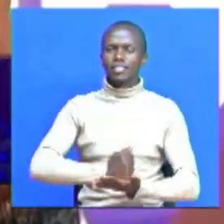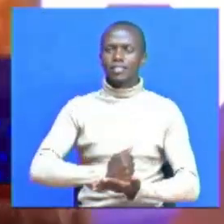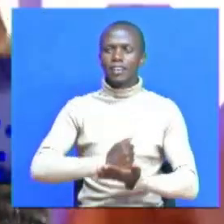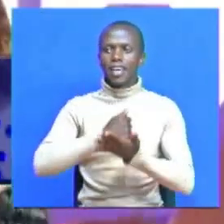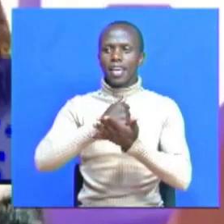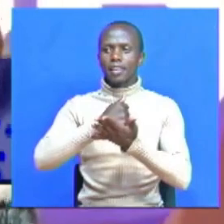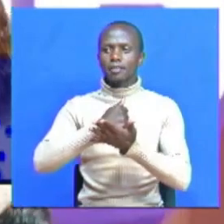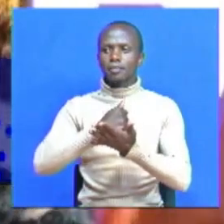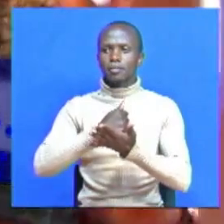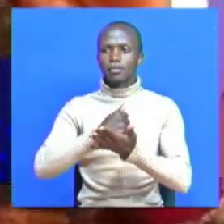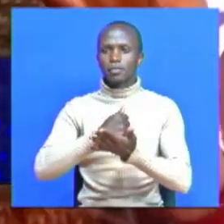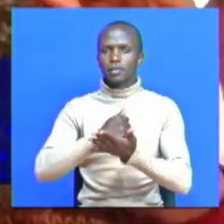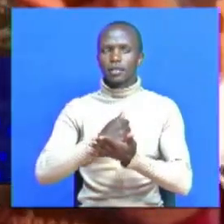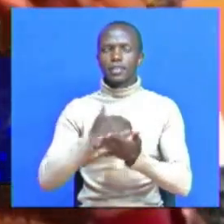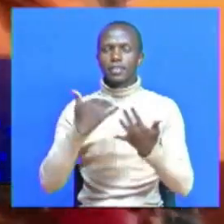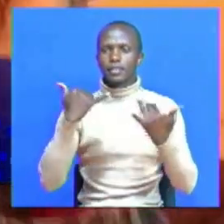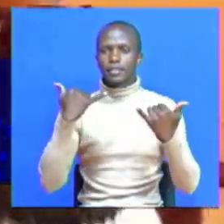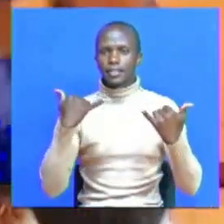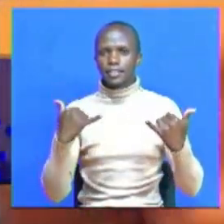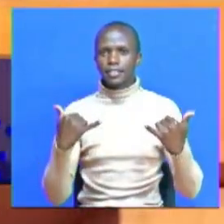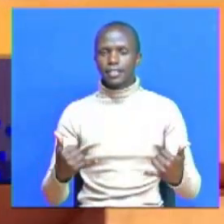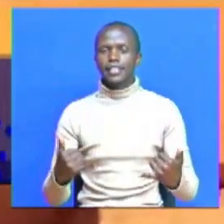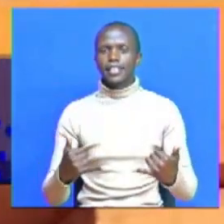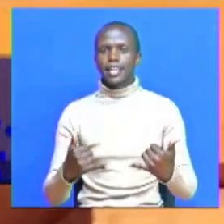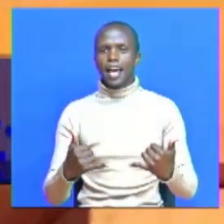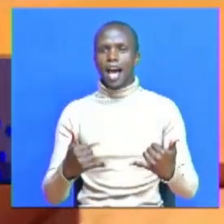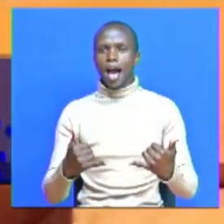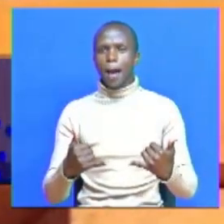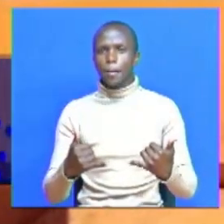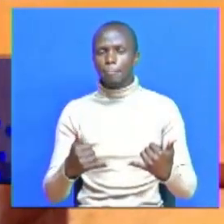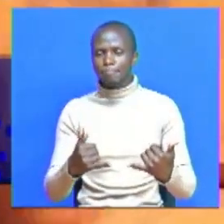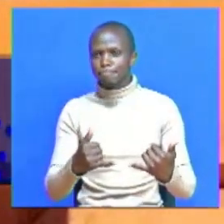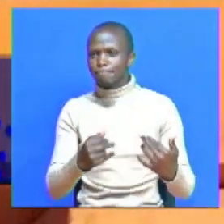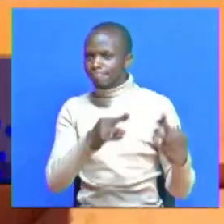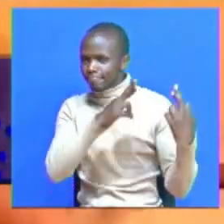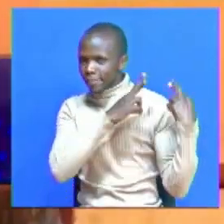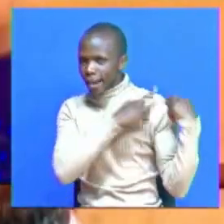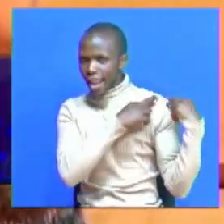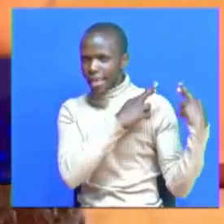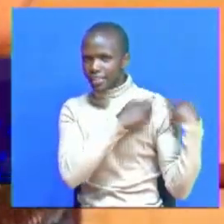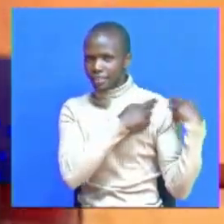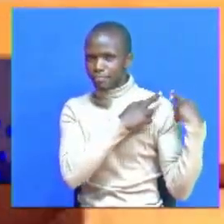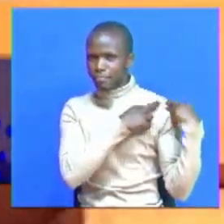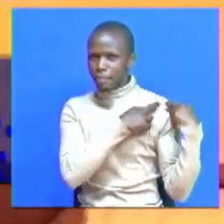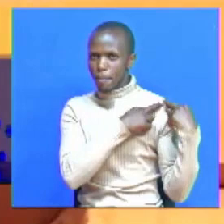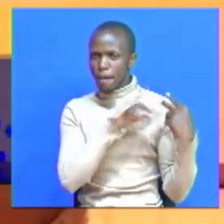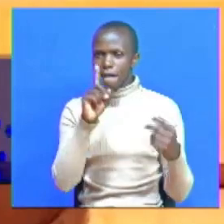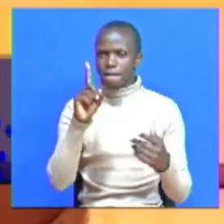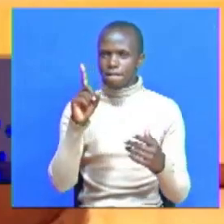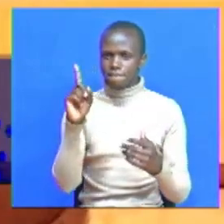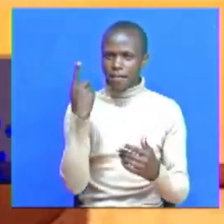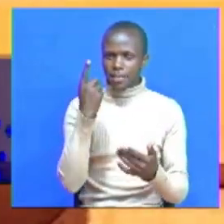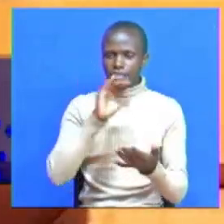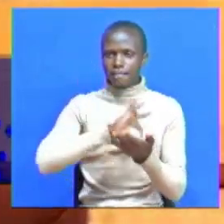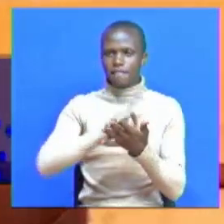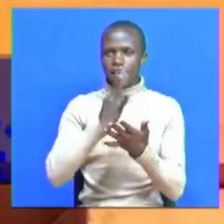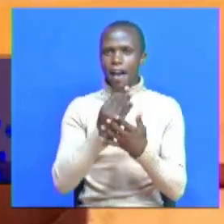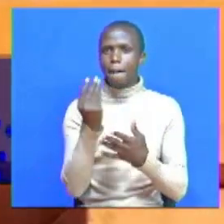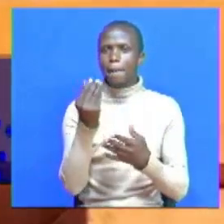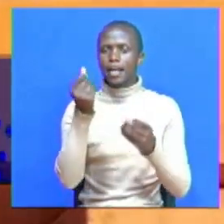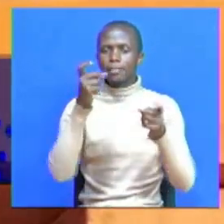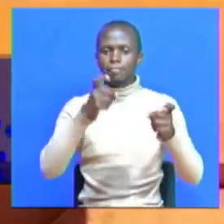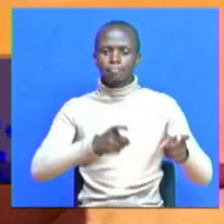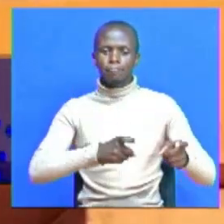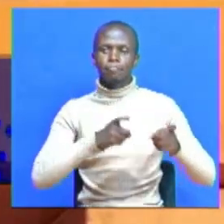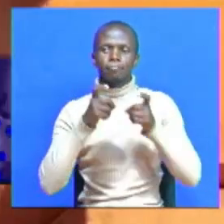Halinia Kujituma. Halinia Kujituma. Even before funding, before money is given, and for me,